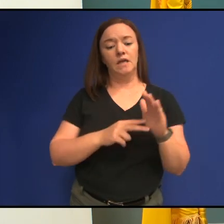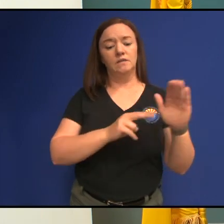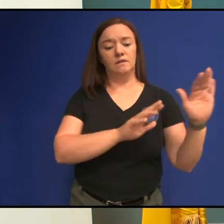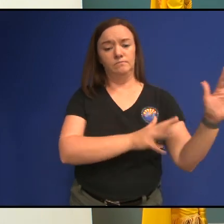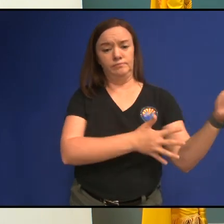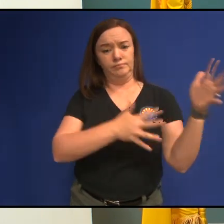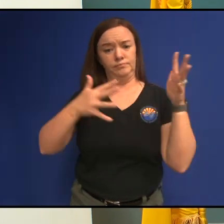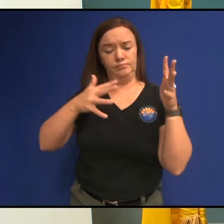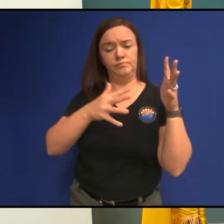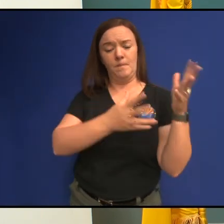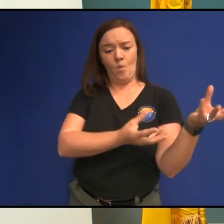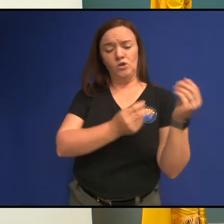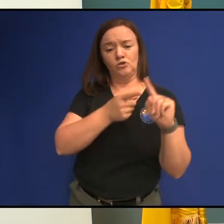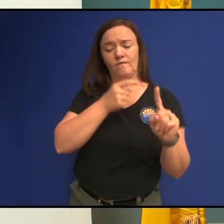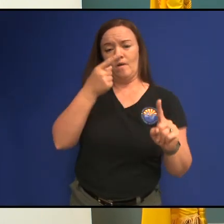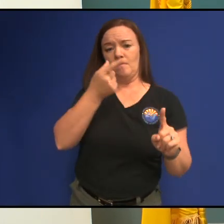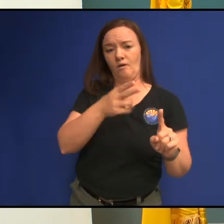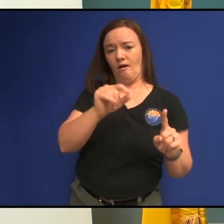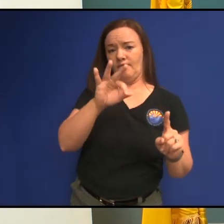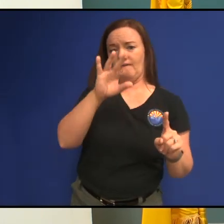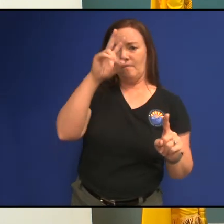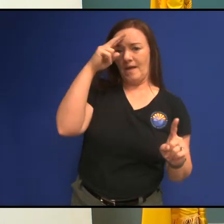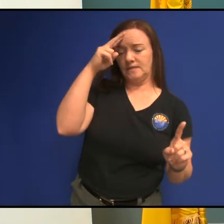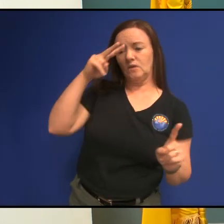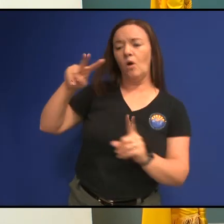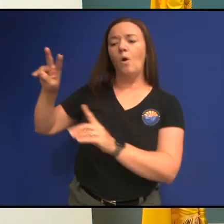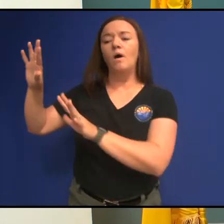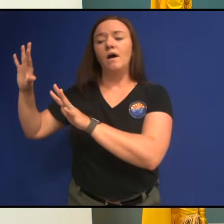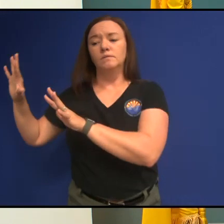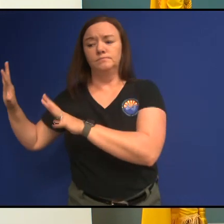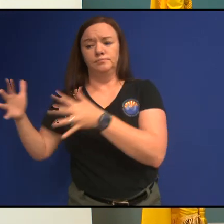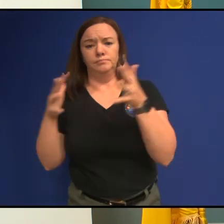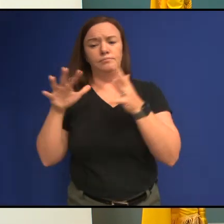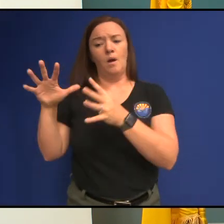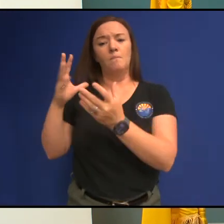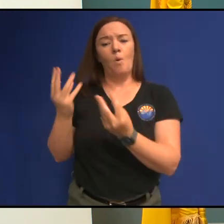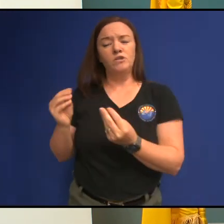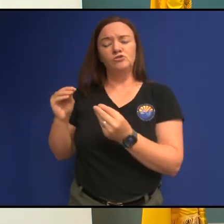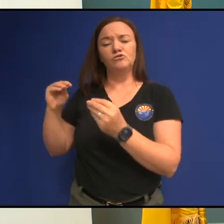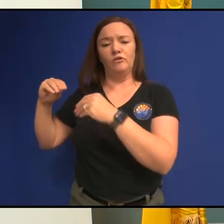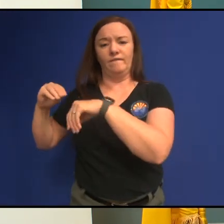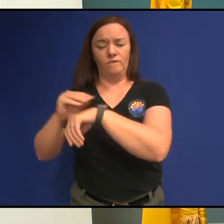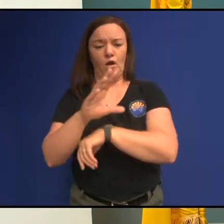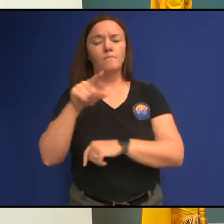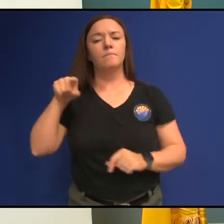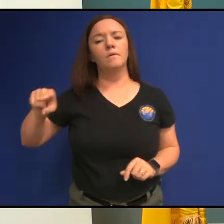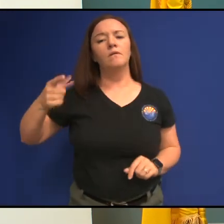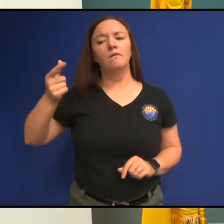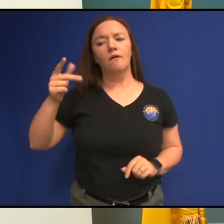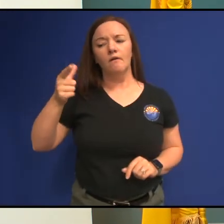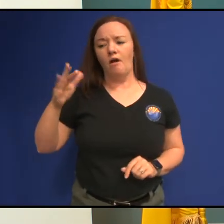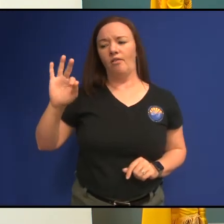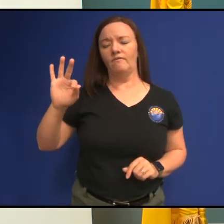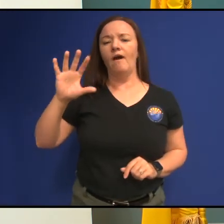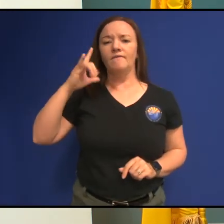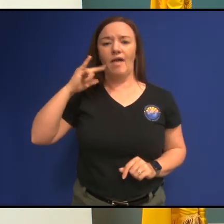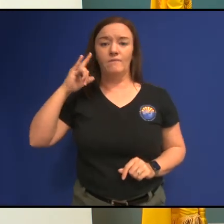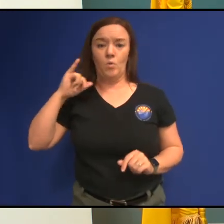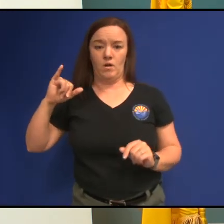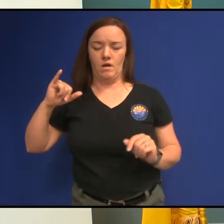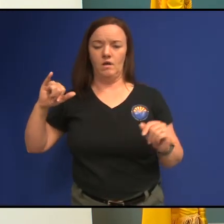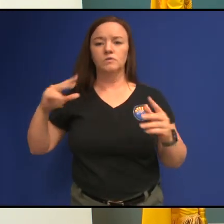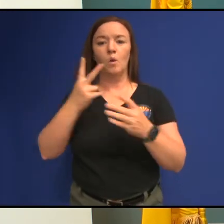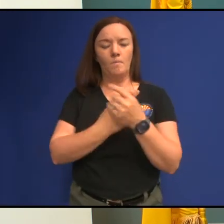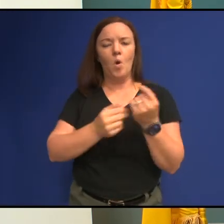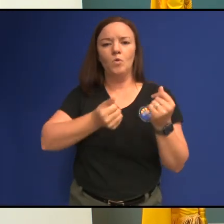of California, another warm body of water that can really easily put moisture into the atmosphere. So with this whole